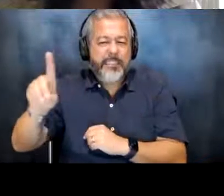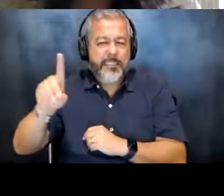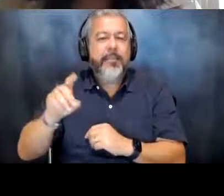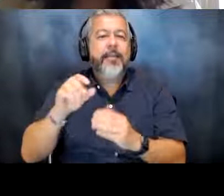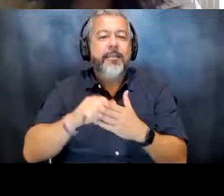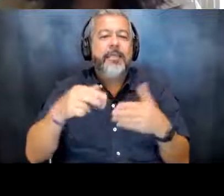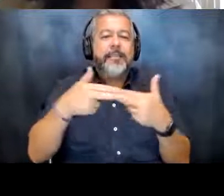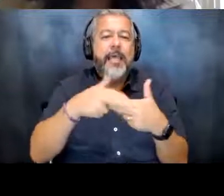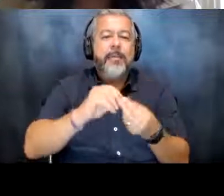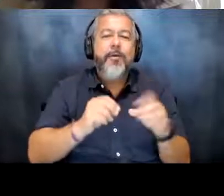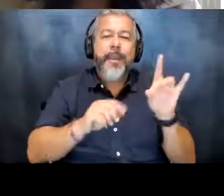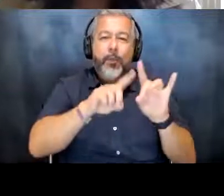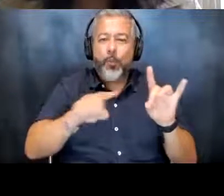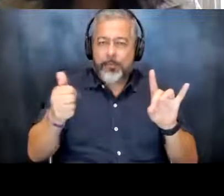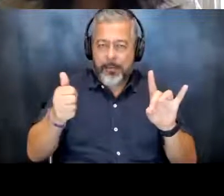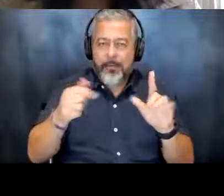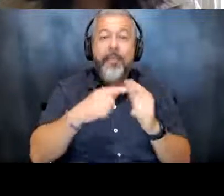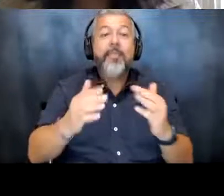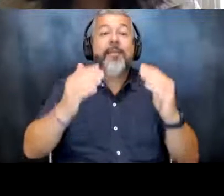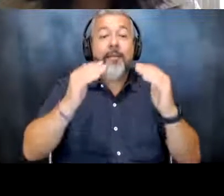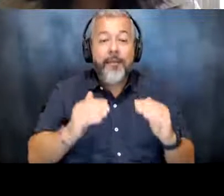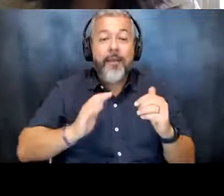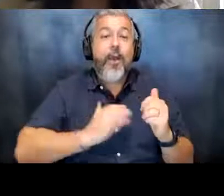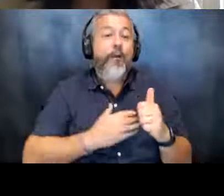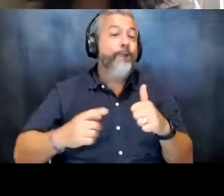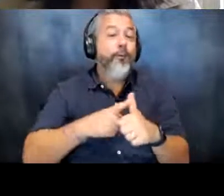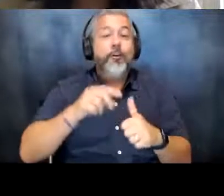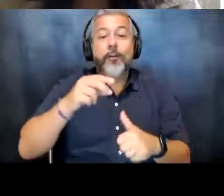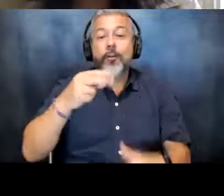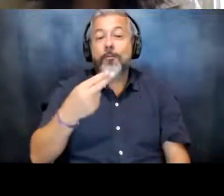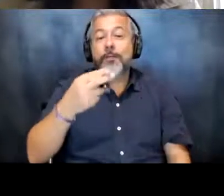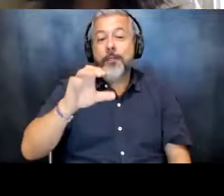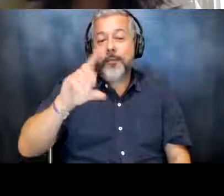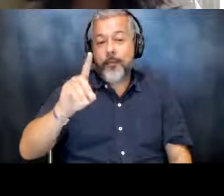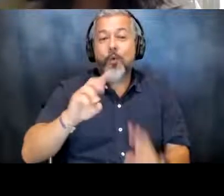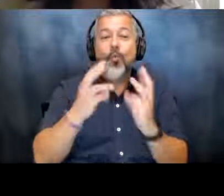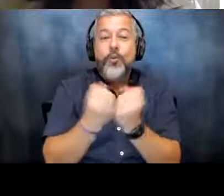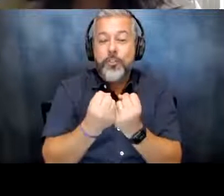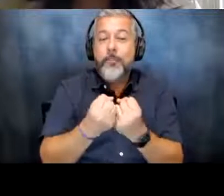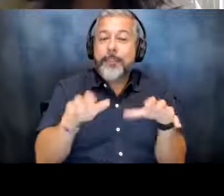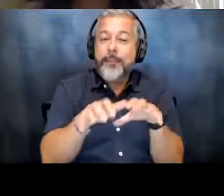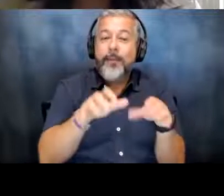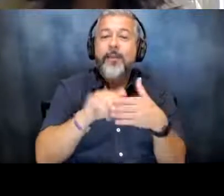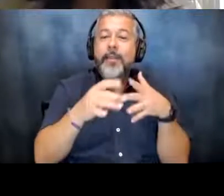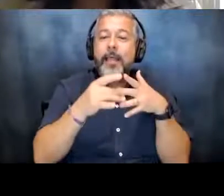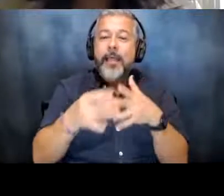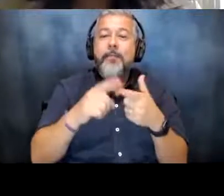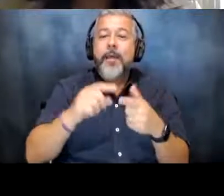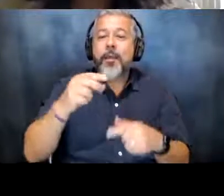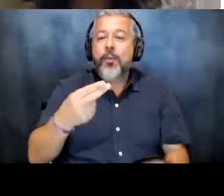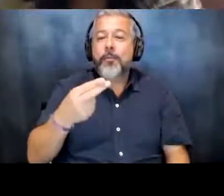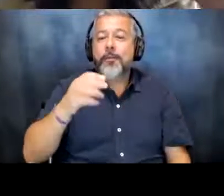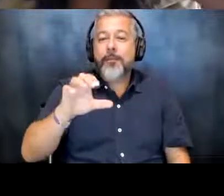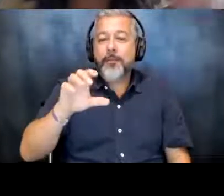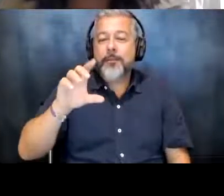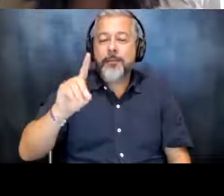right after that, we will get into our first human-centered design workshopping activity, led by the human-centered design team with Tara Bandu